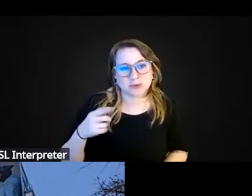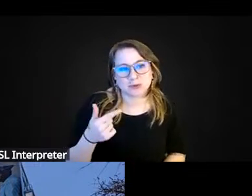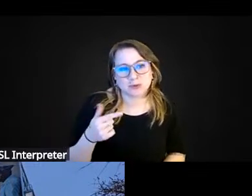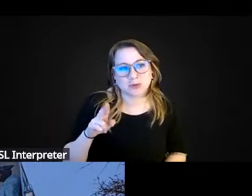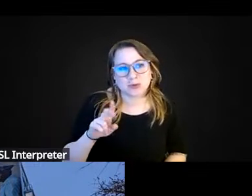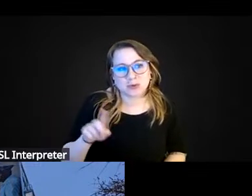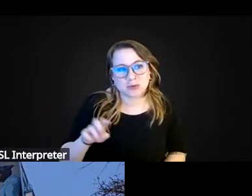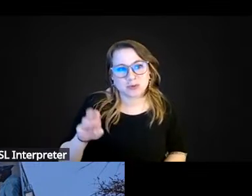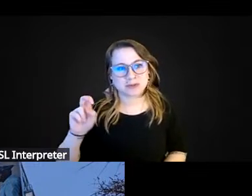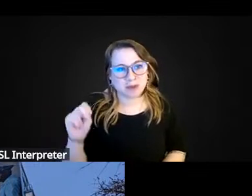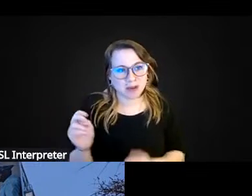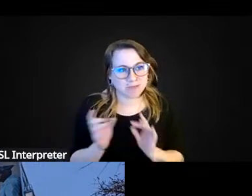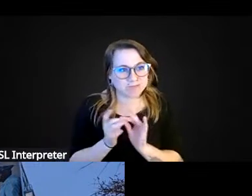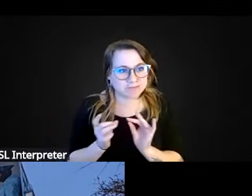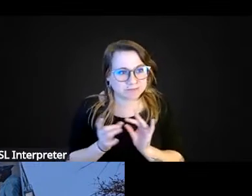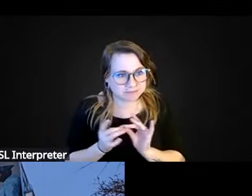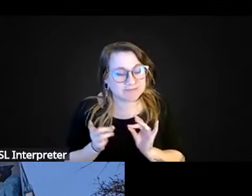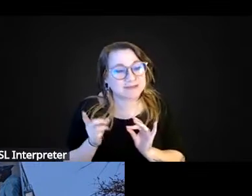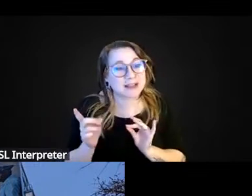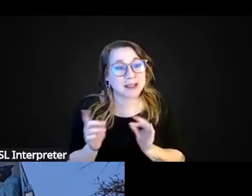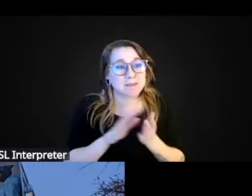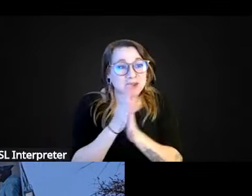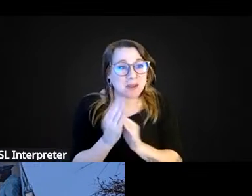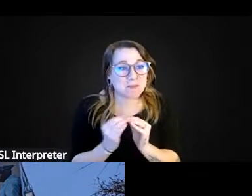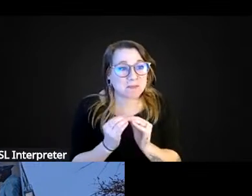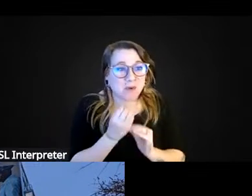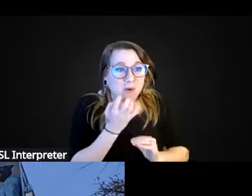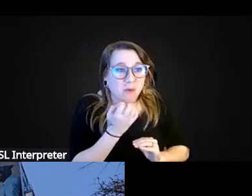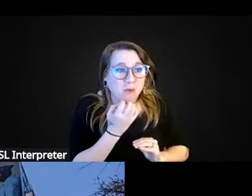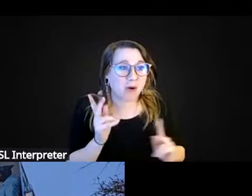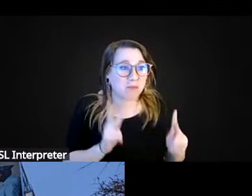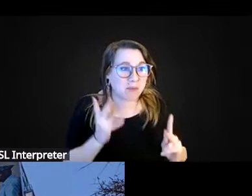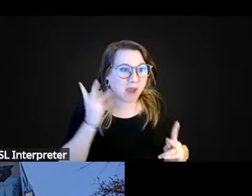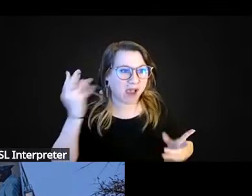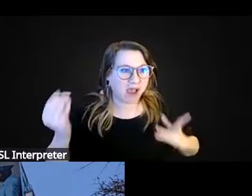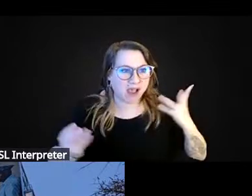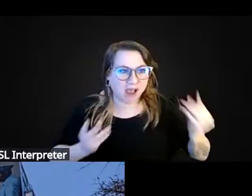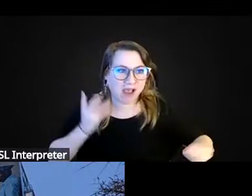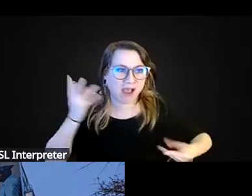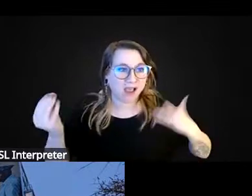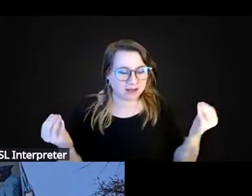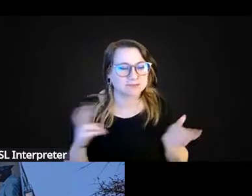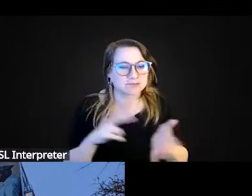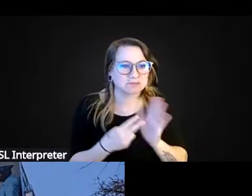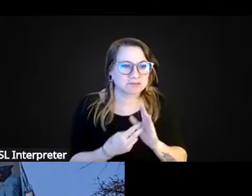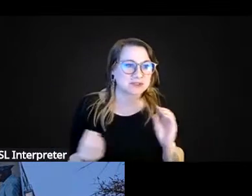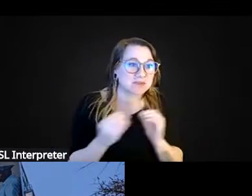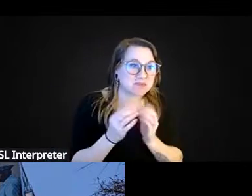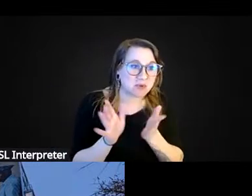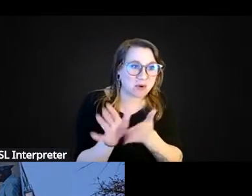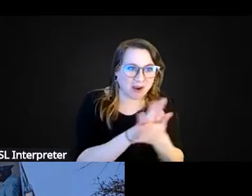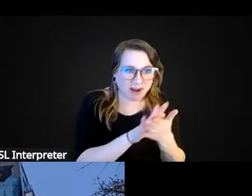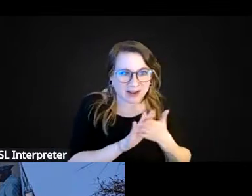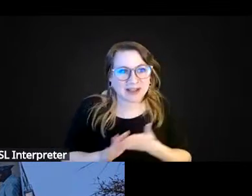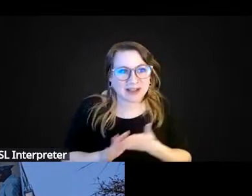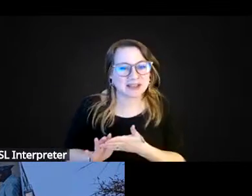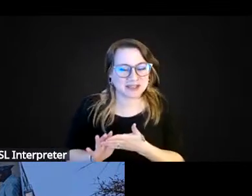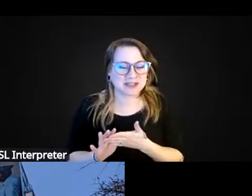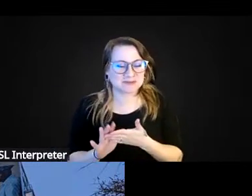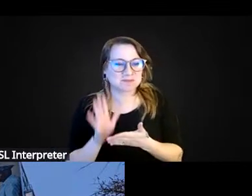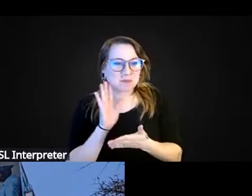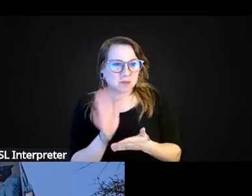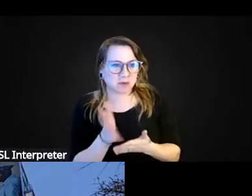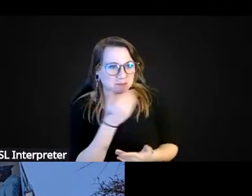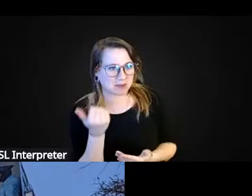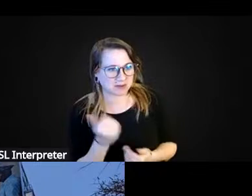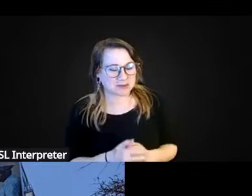as well, as it gets warmer, people are outside. So the more cleaning, the better off we are. So Saturday,